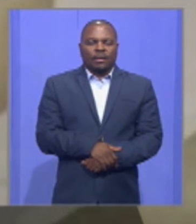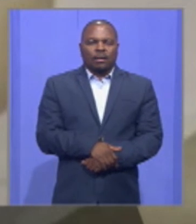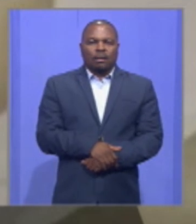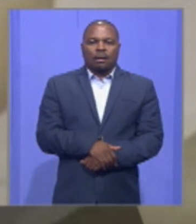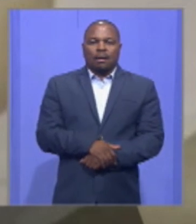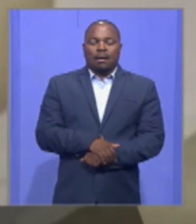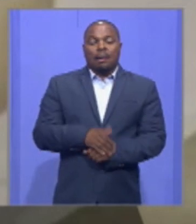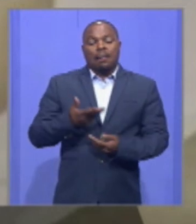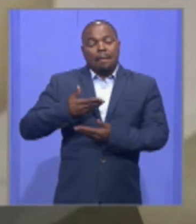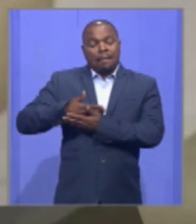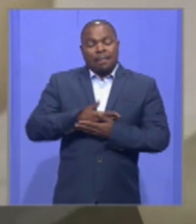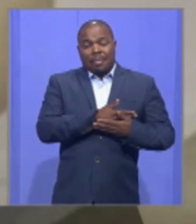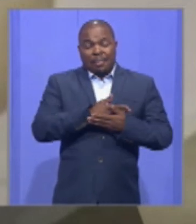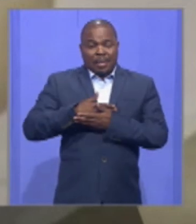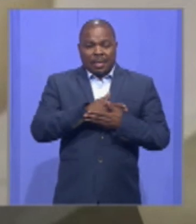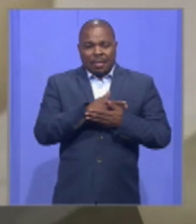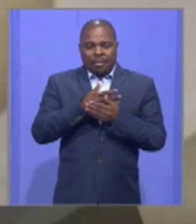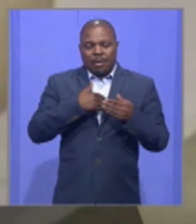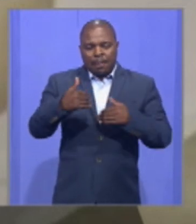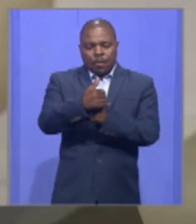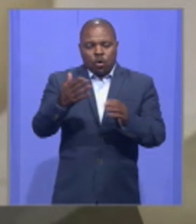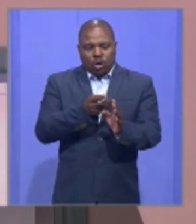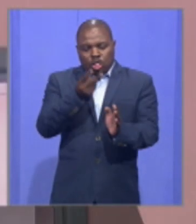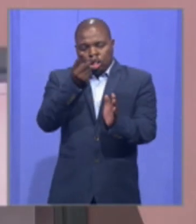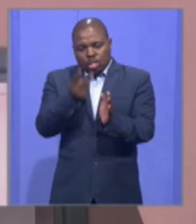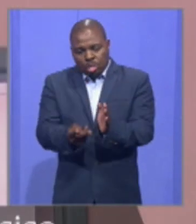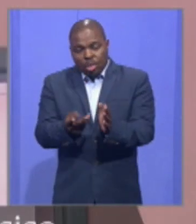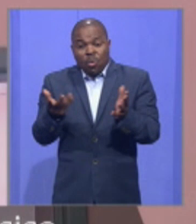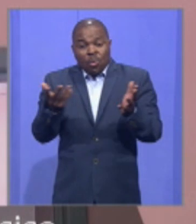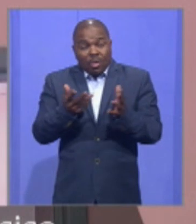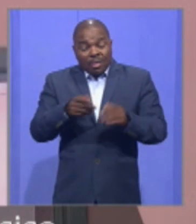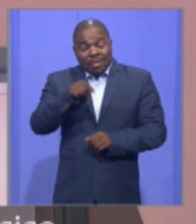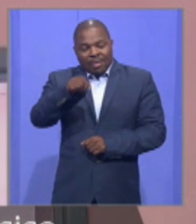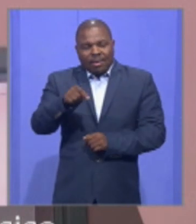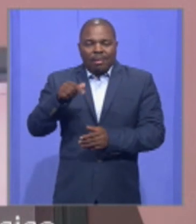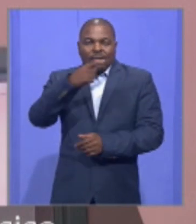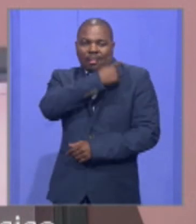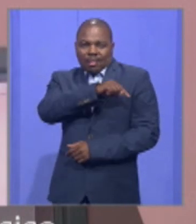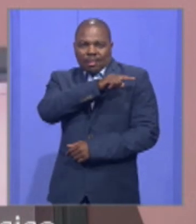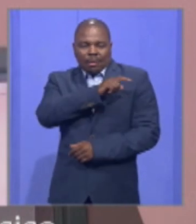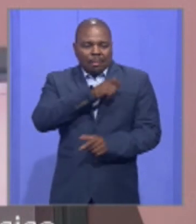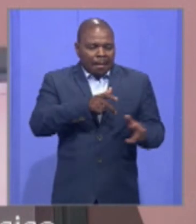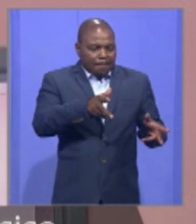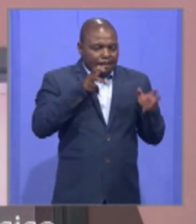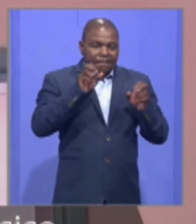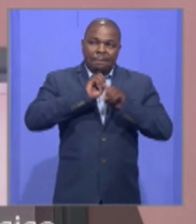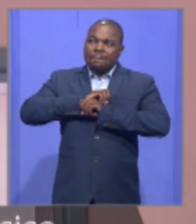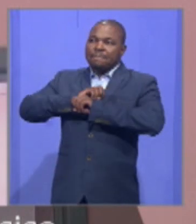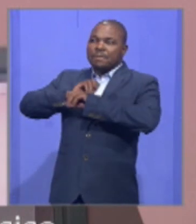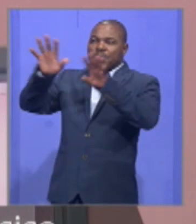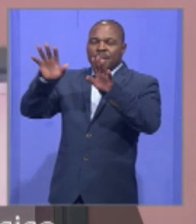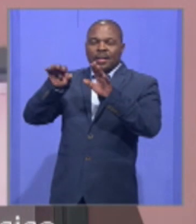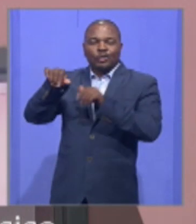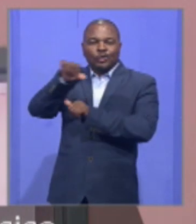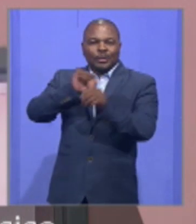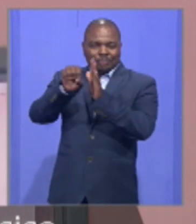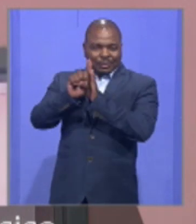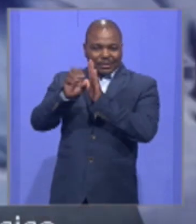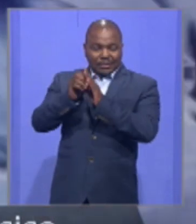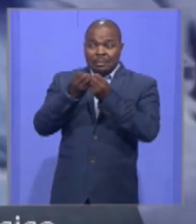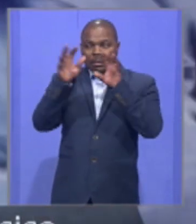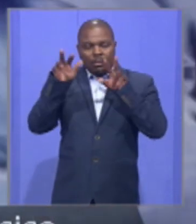Ditshwantsho tsa masea a neng a tsentswe mo dibokosong kwa bookelong di ne tsa tlala mo mafaratlhatlheng mme tsa galefisa